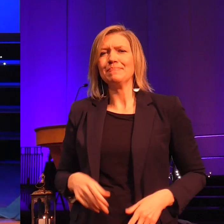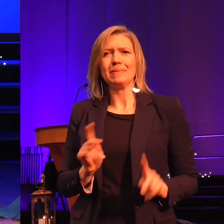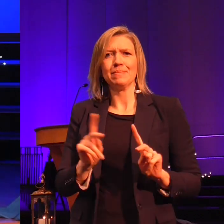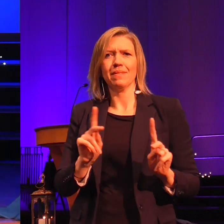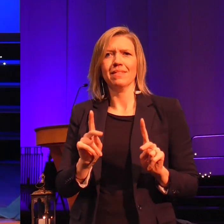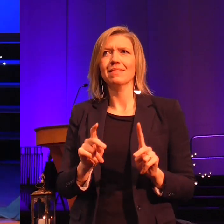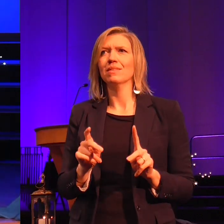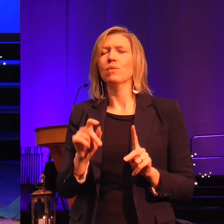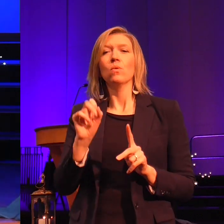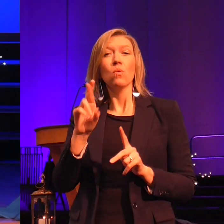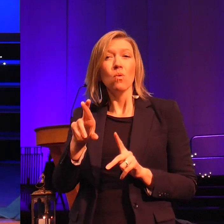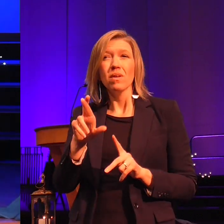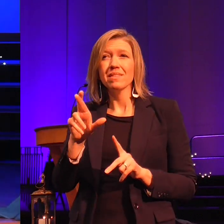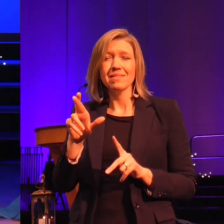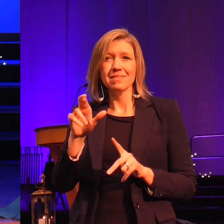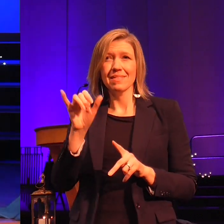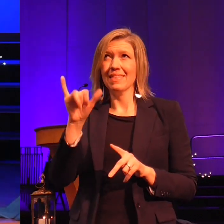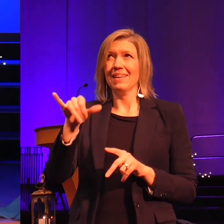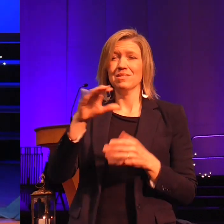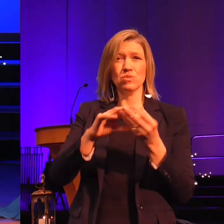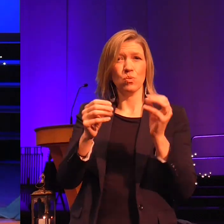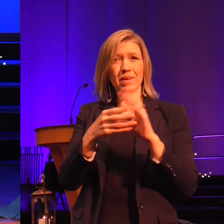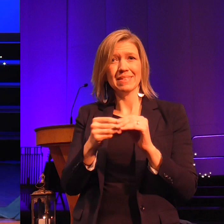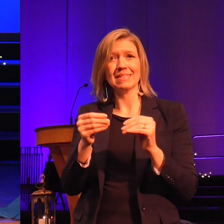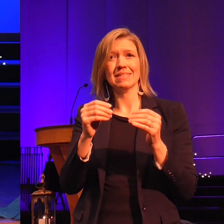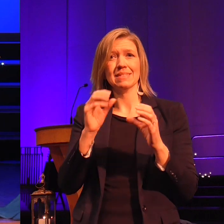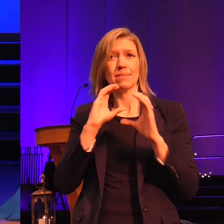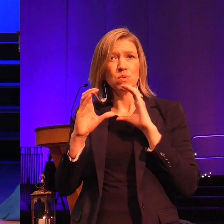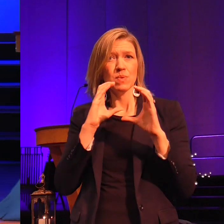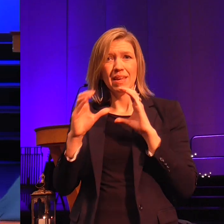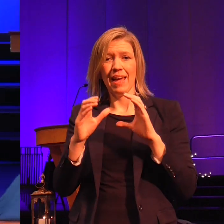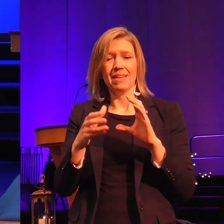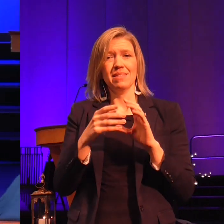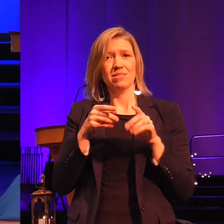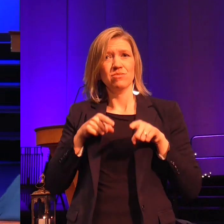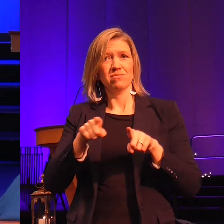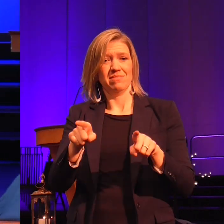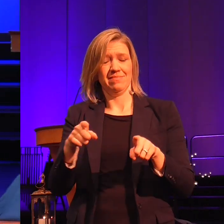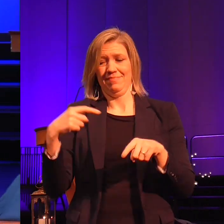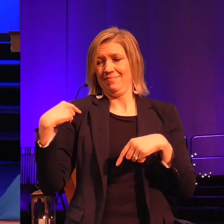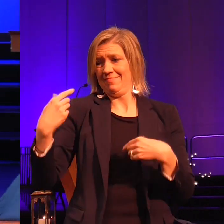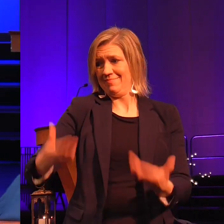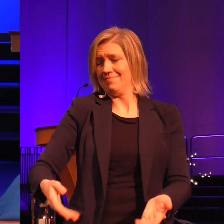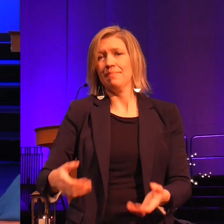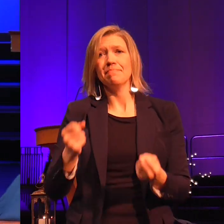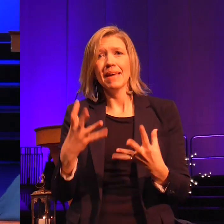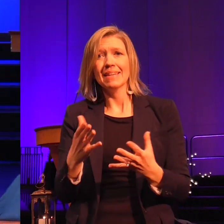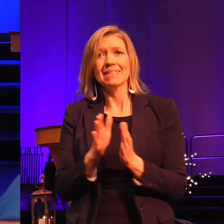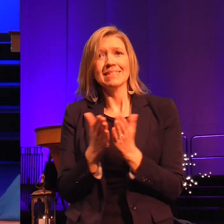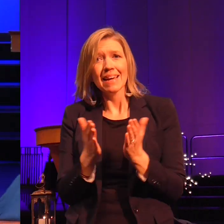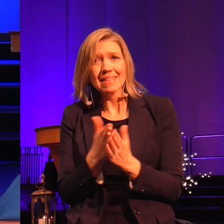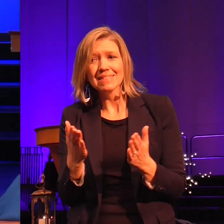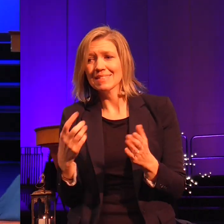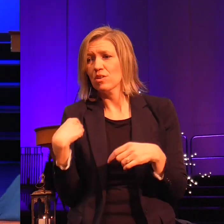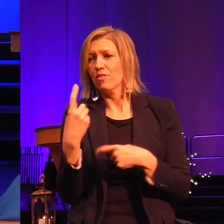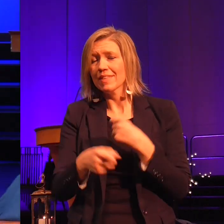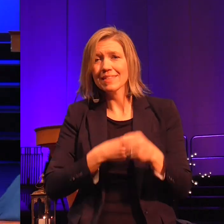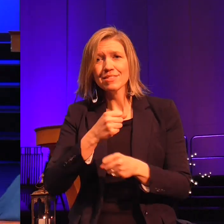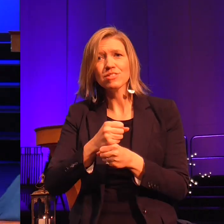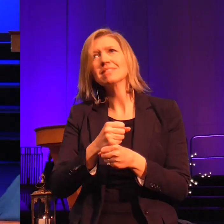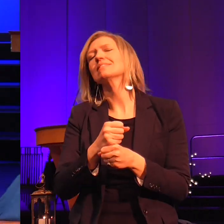sacred texts throughout the ages. The version that is most often repeated and is often spoken of